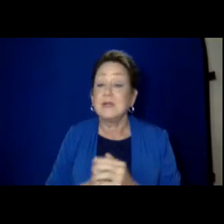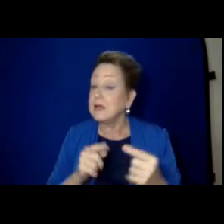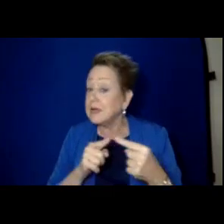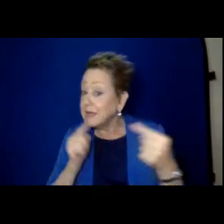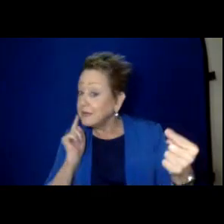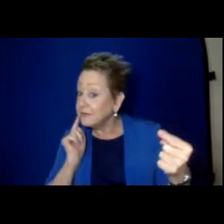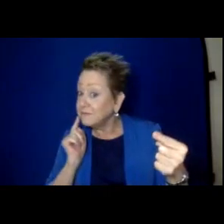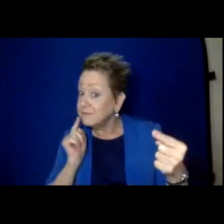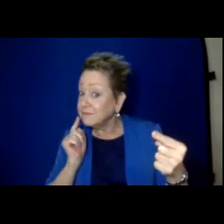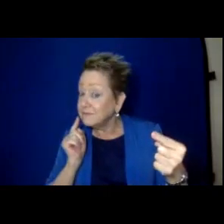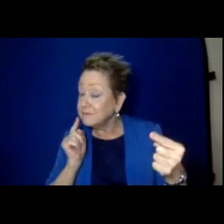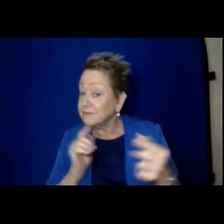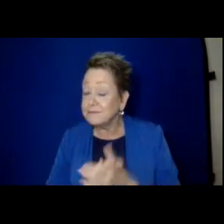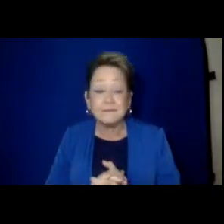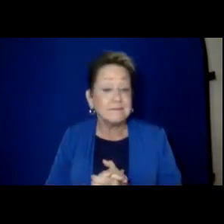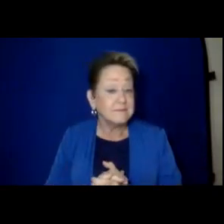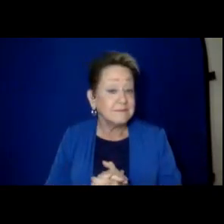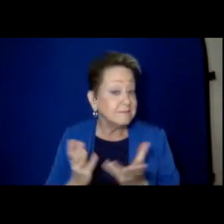Any against?